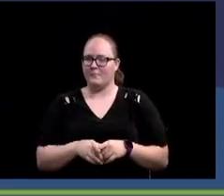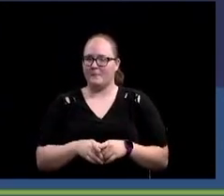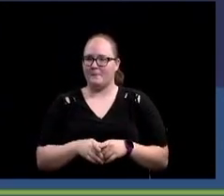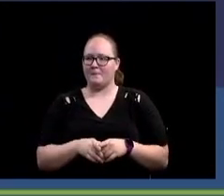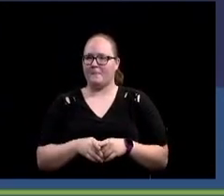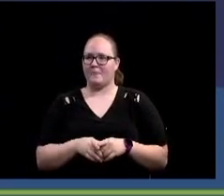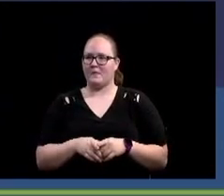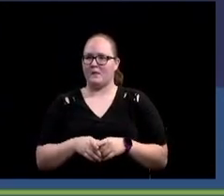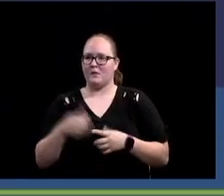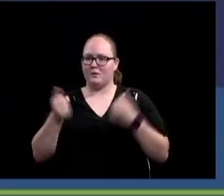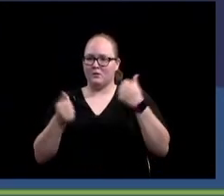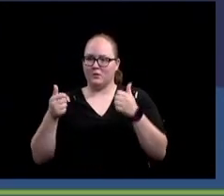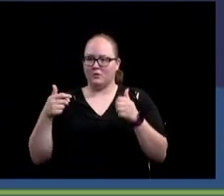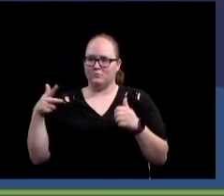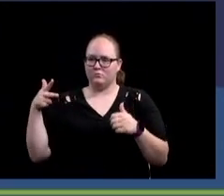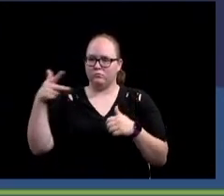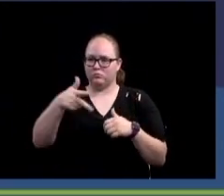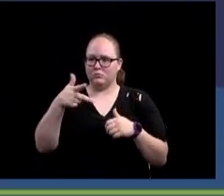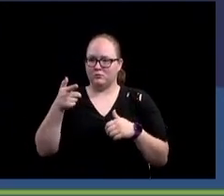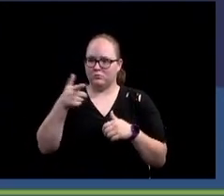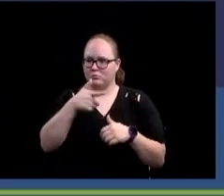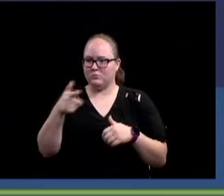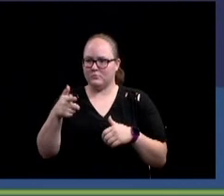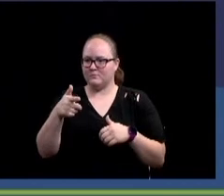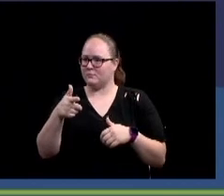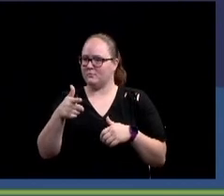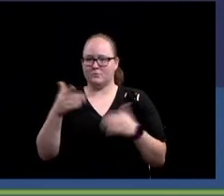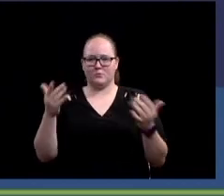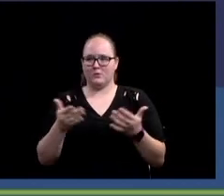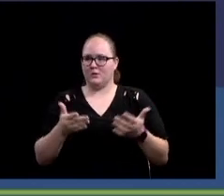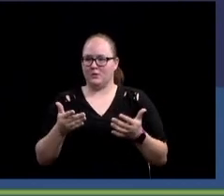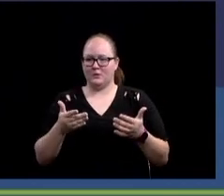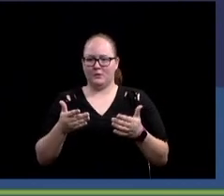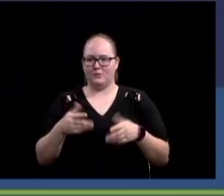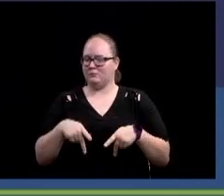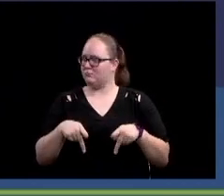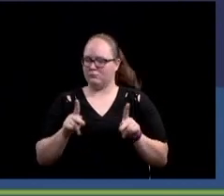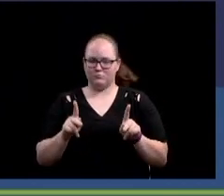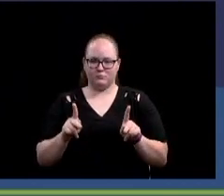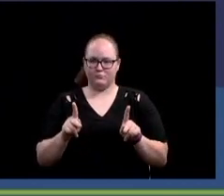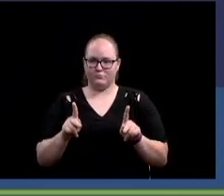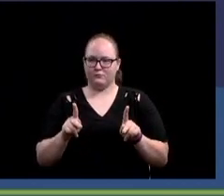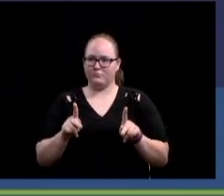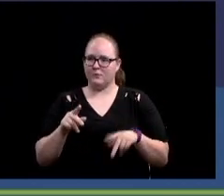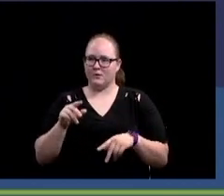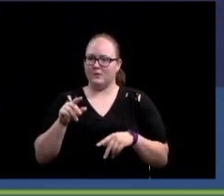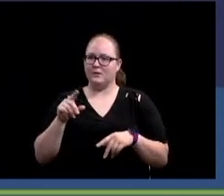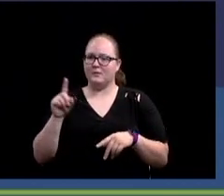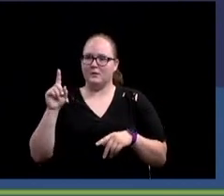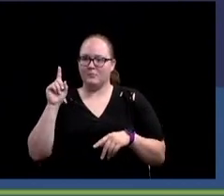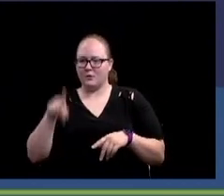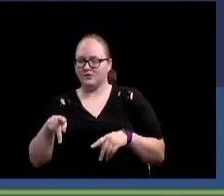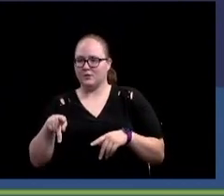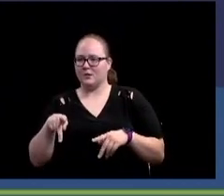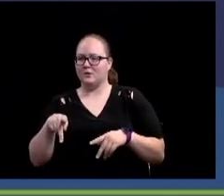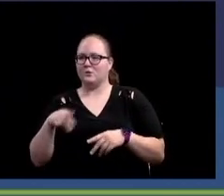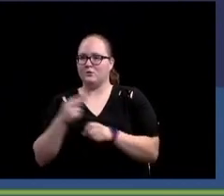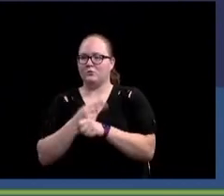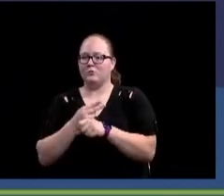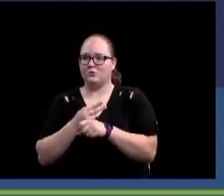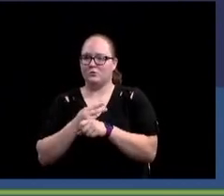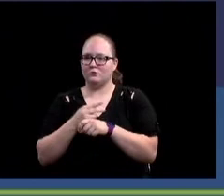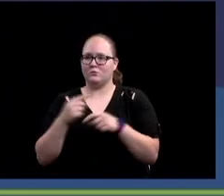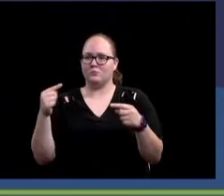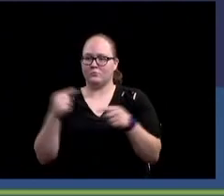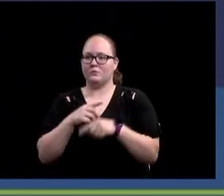permitted unless the person in the vehicle is attempting to use deadly force towards the officer or another person. Establishing a use of